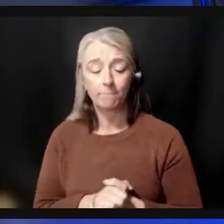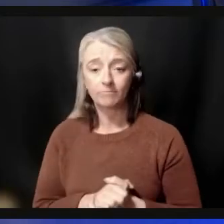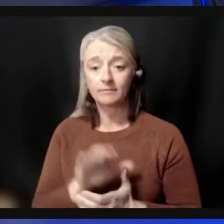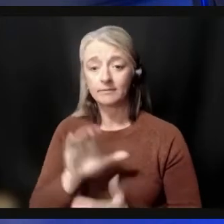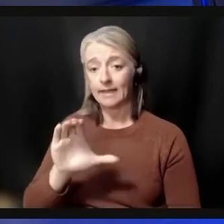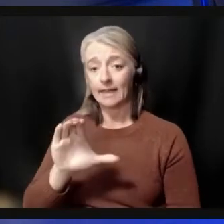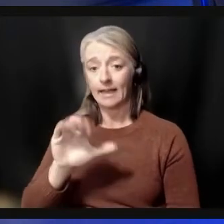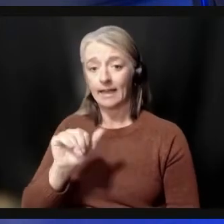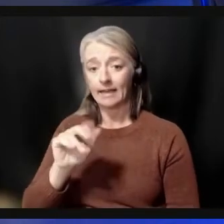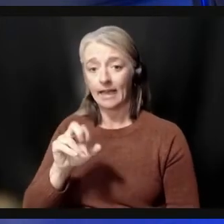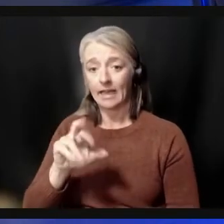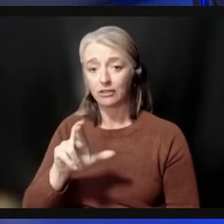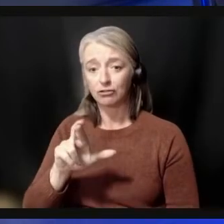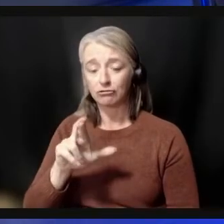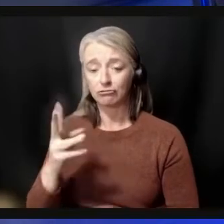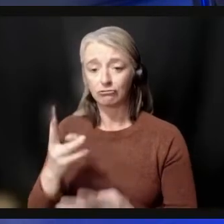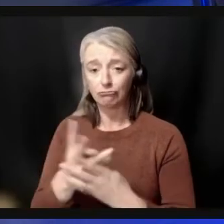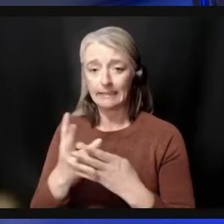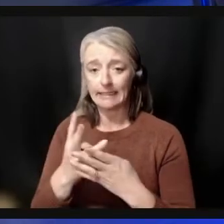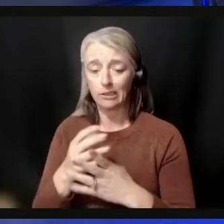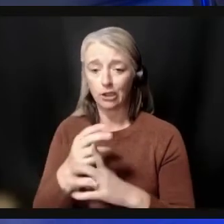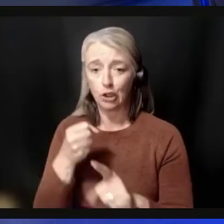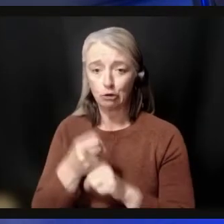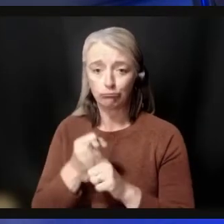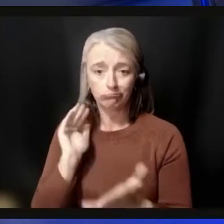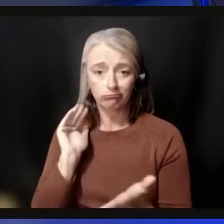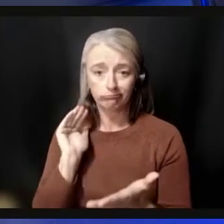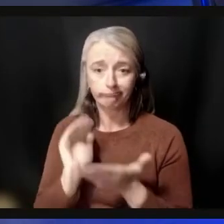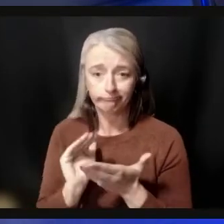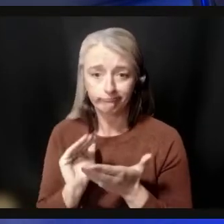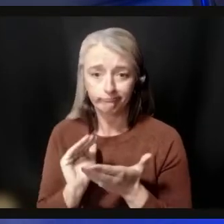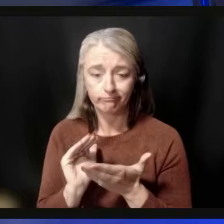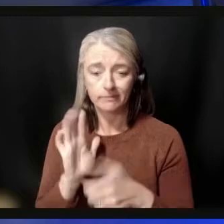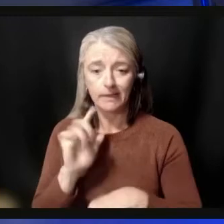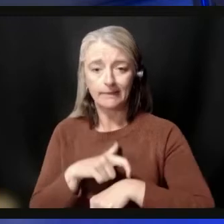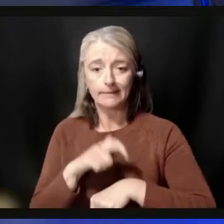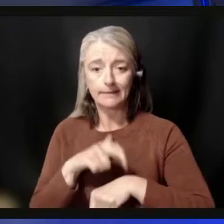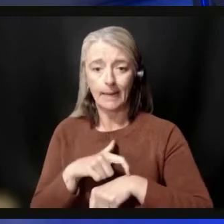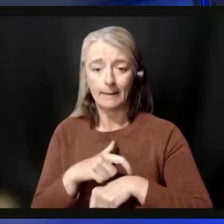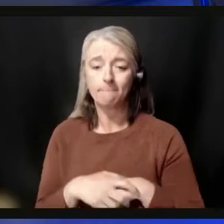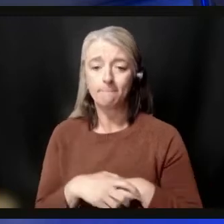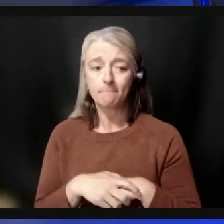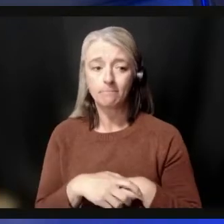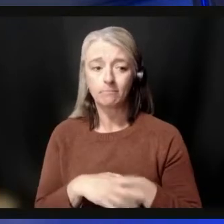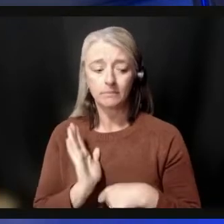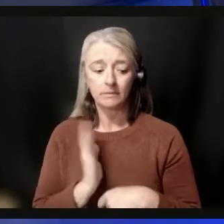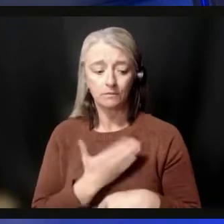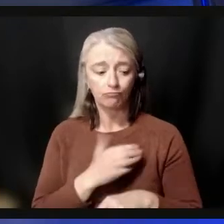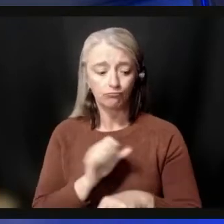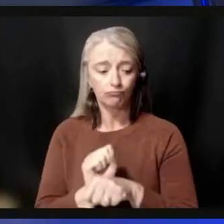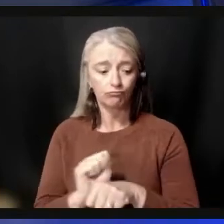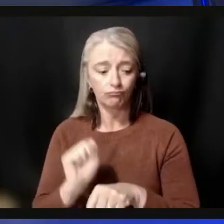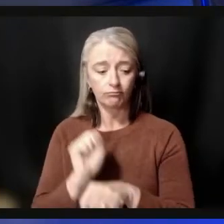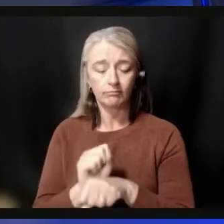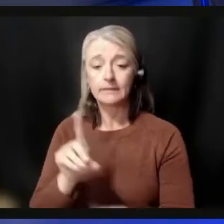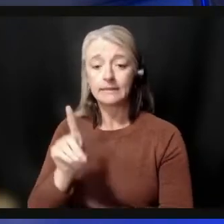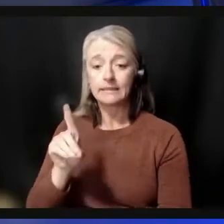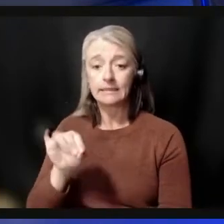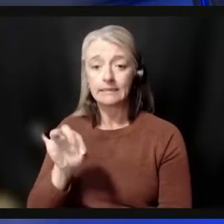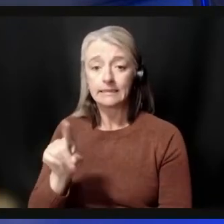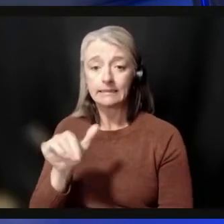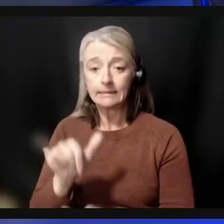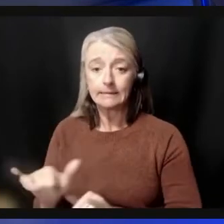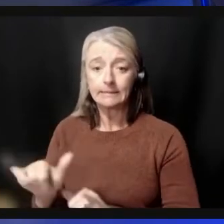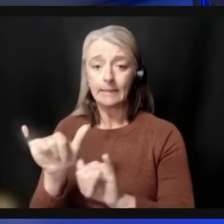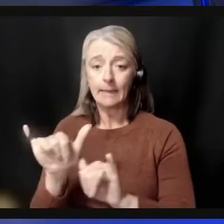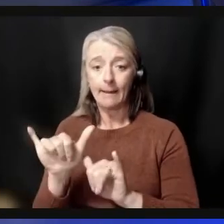that time, in part because of our own Ron Chen's work. Did the same thing happen for genetic